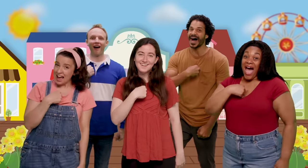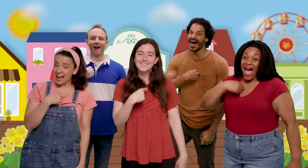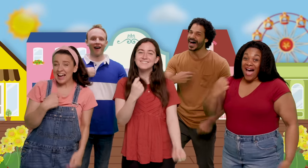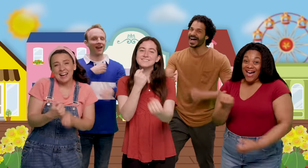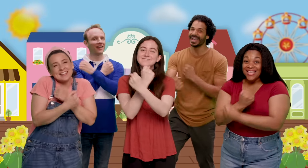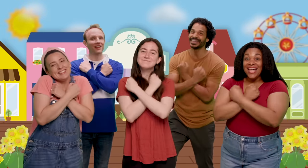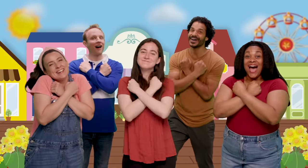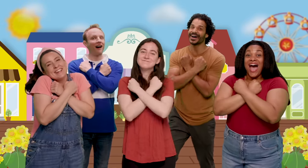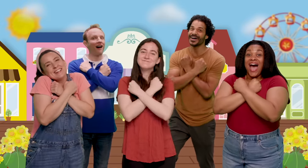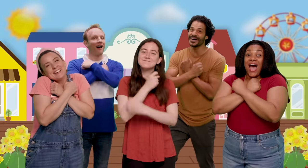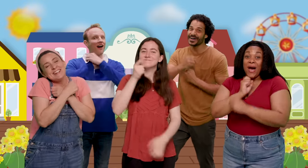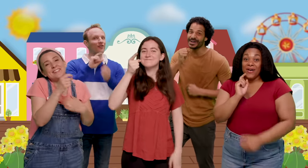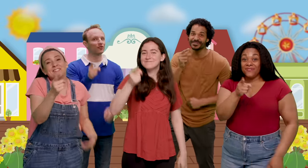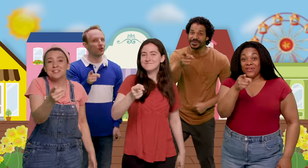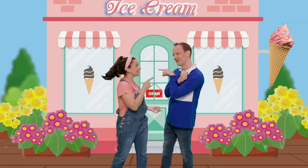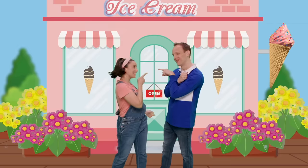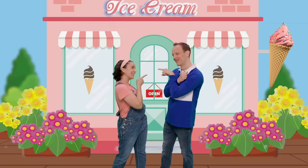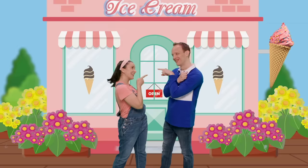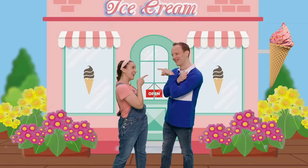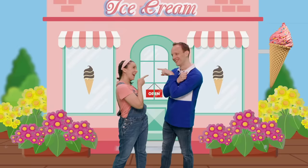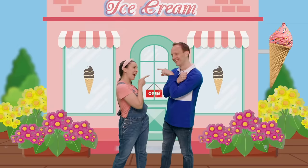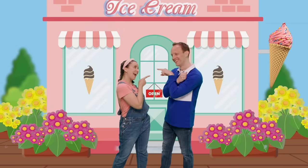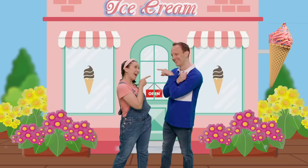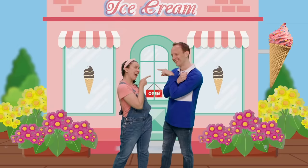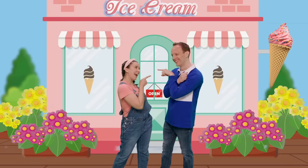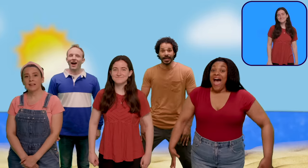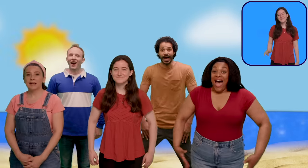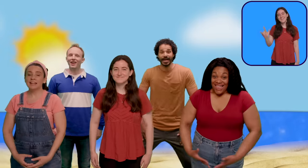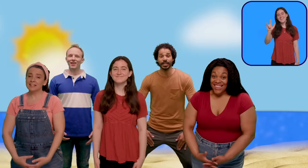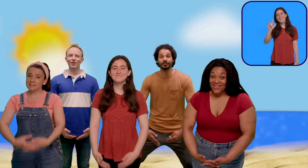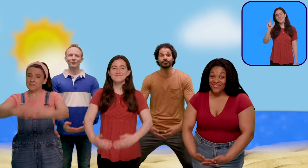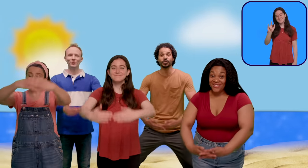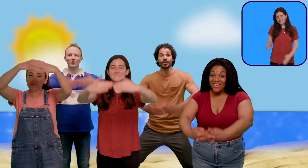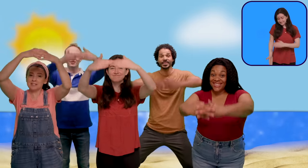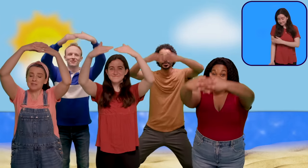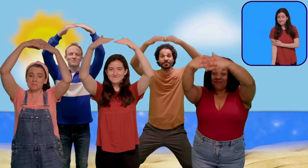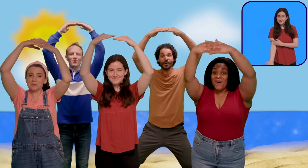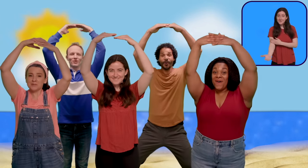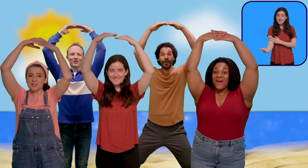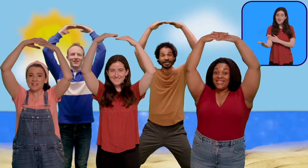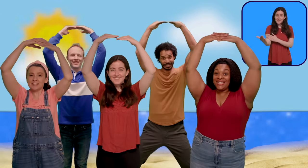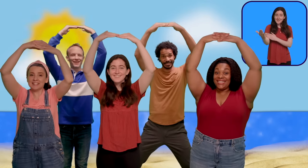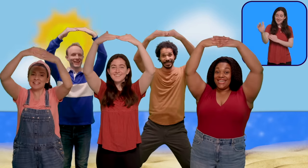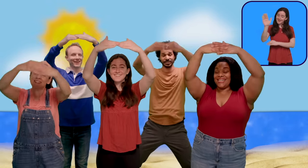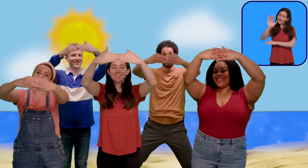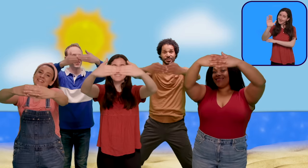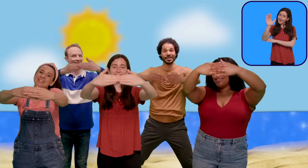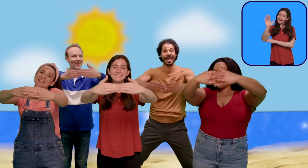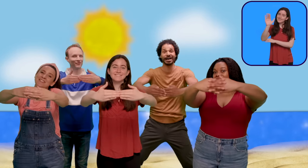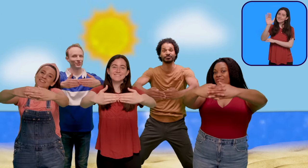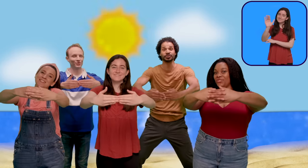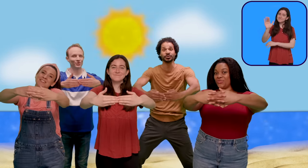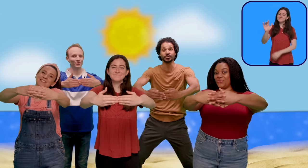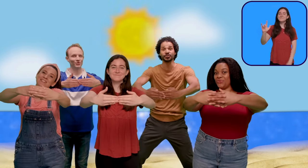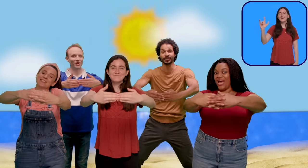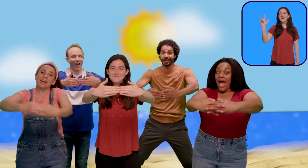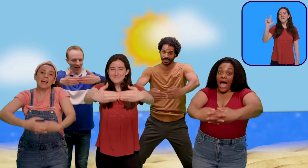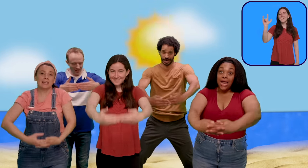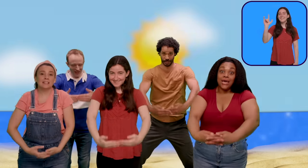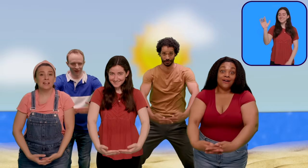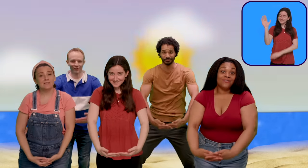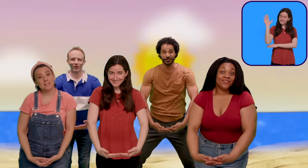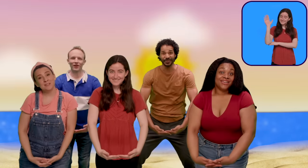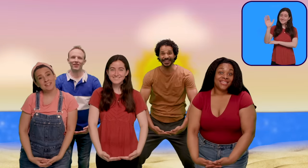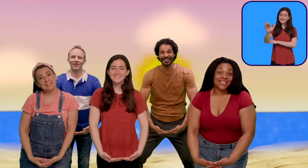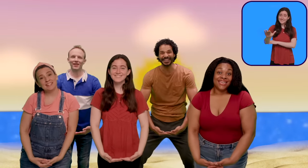skinnamarink-a-doo, I love you. I love you in the morning and in the afternoon.